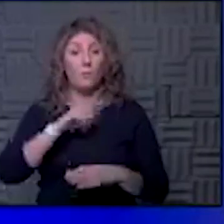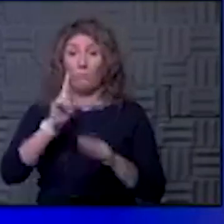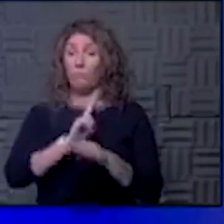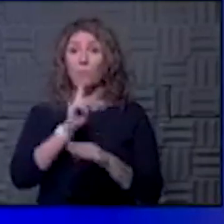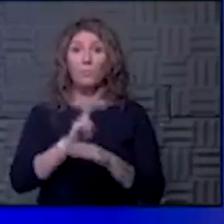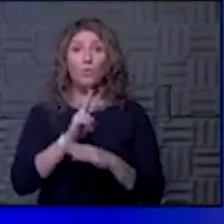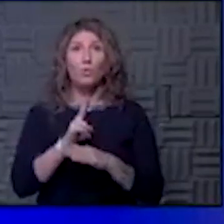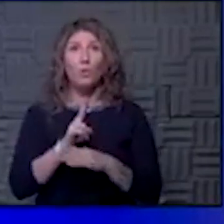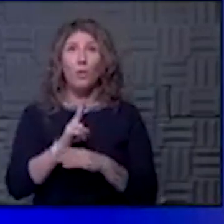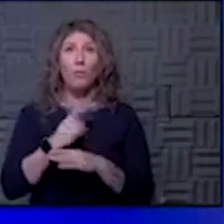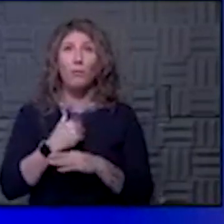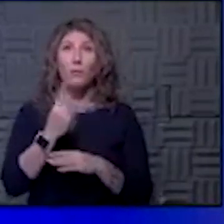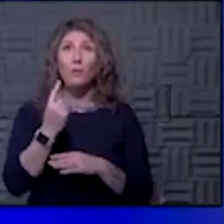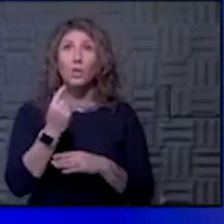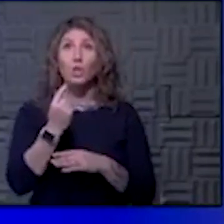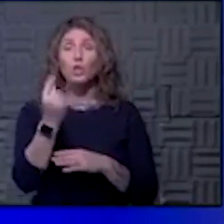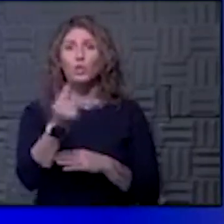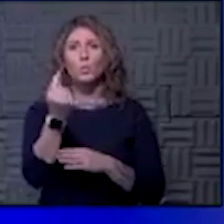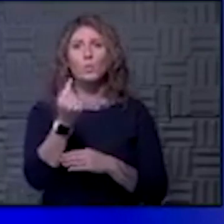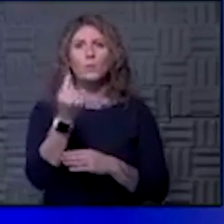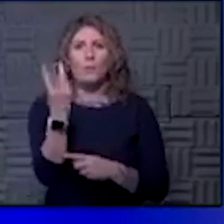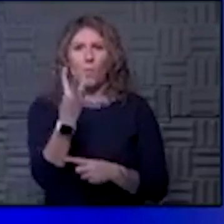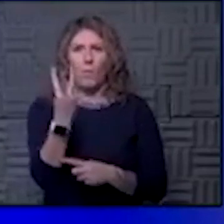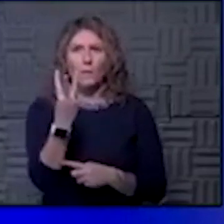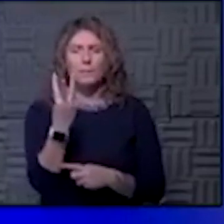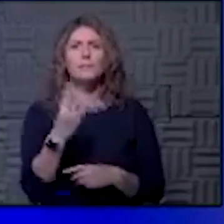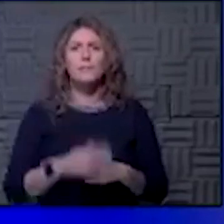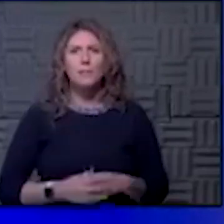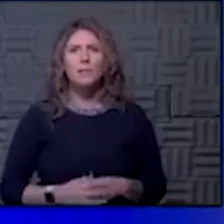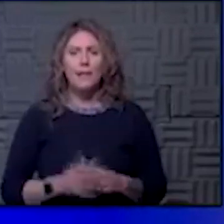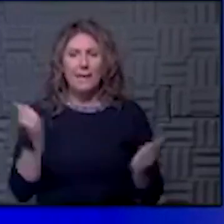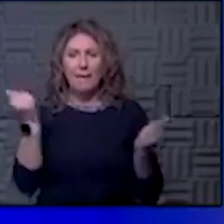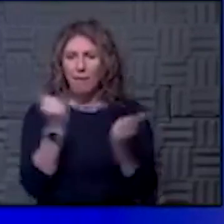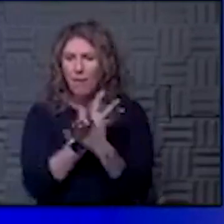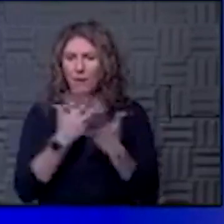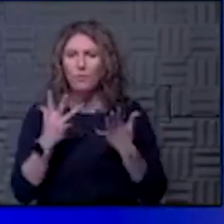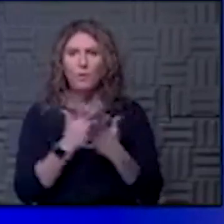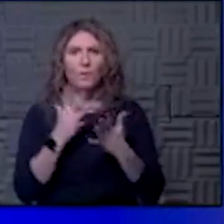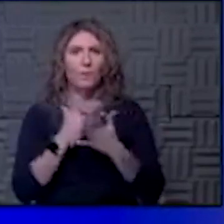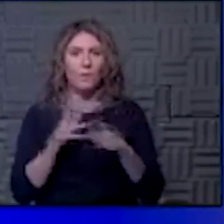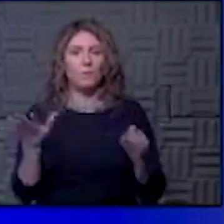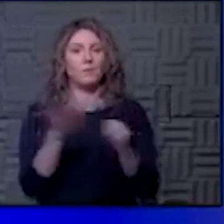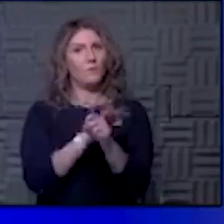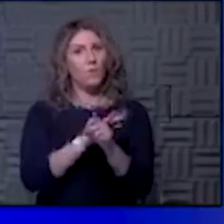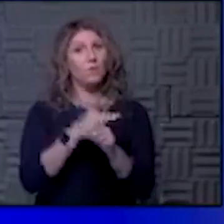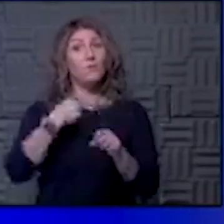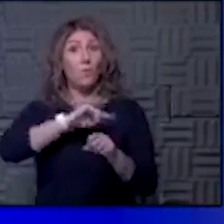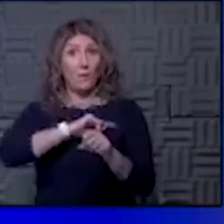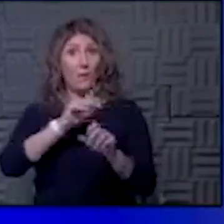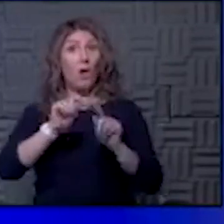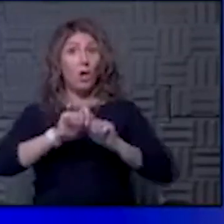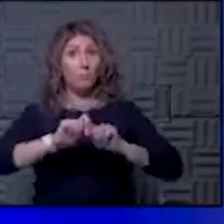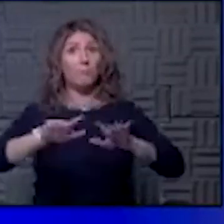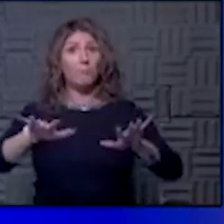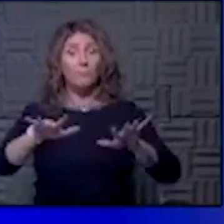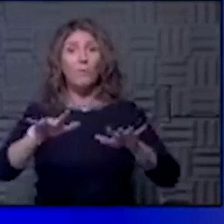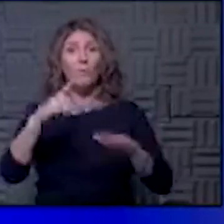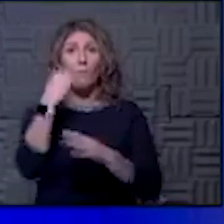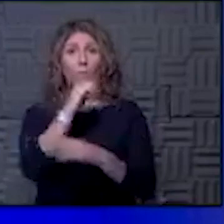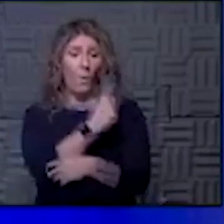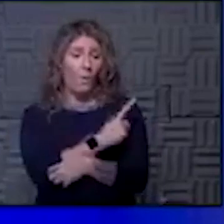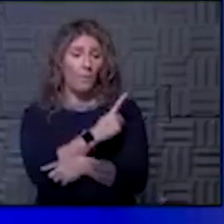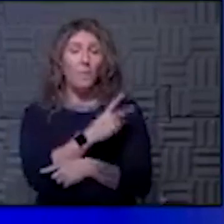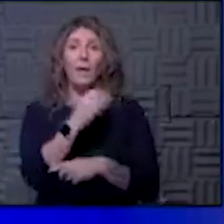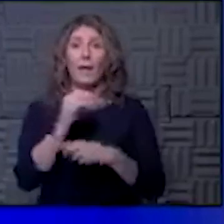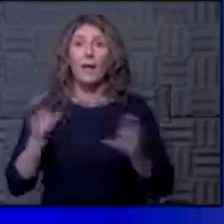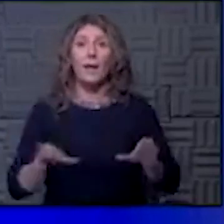even Tuesday and Wednesday, everything was booked up. So we are giving it to patients, and we